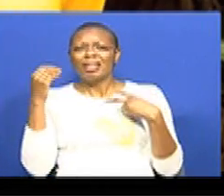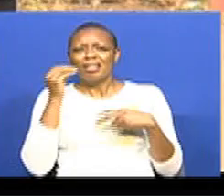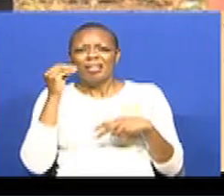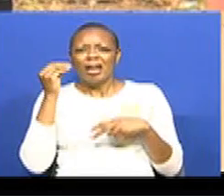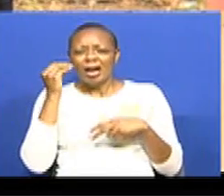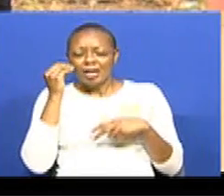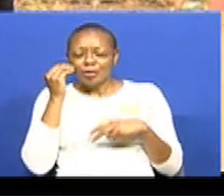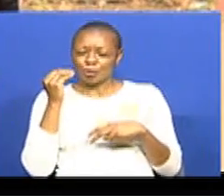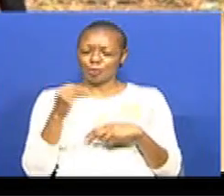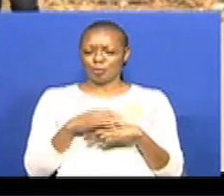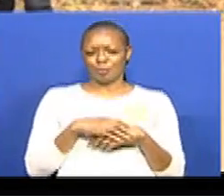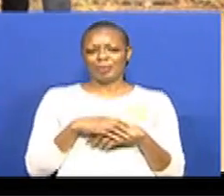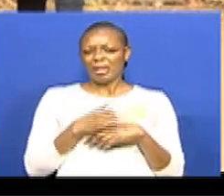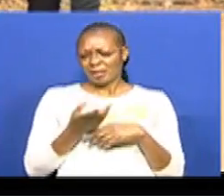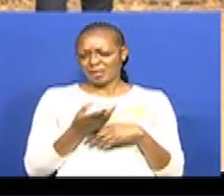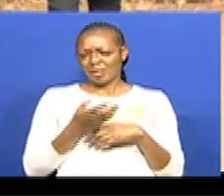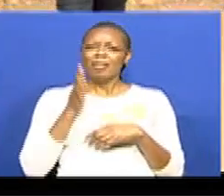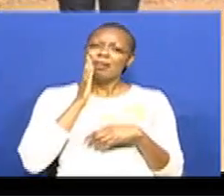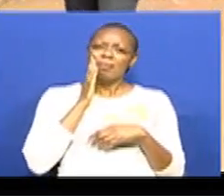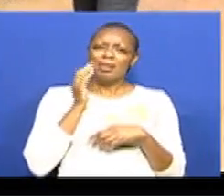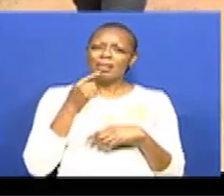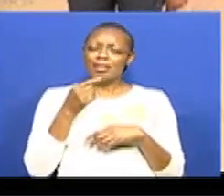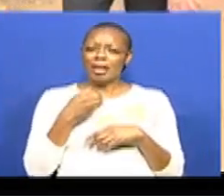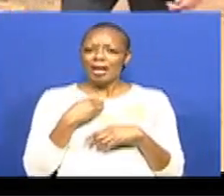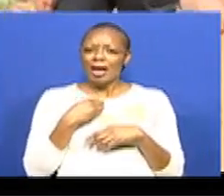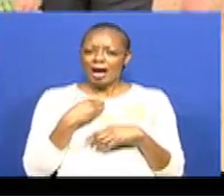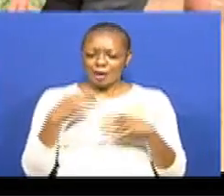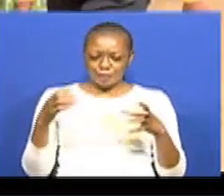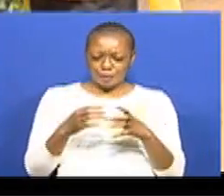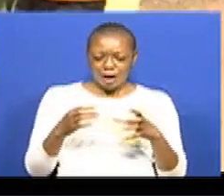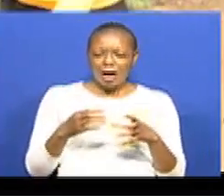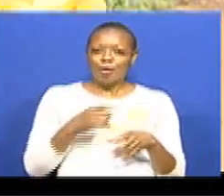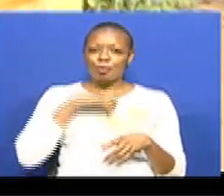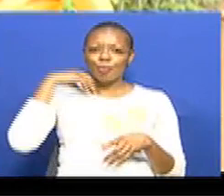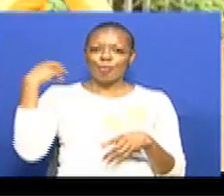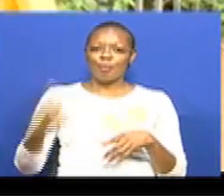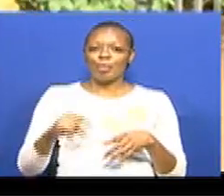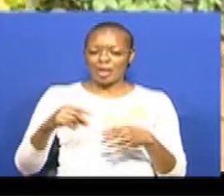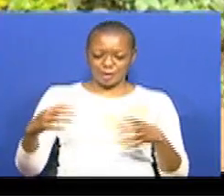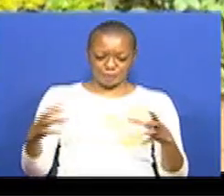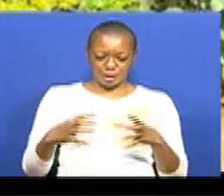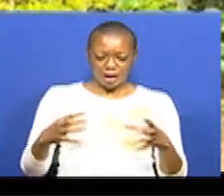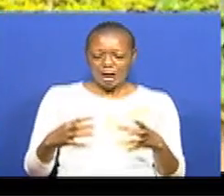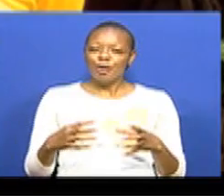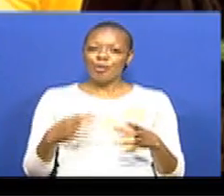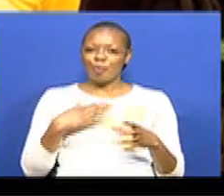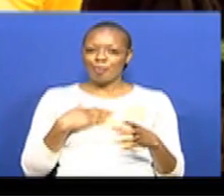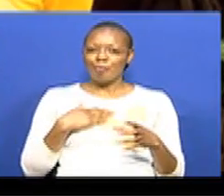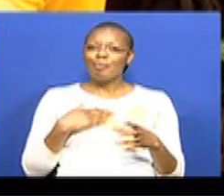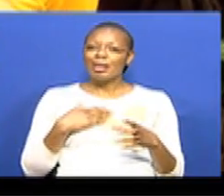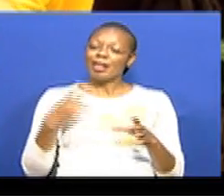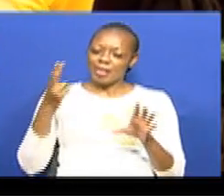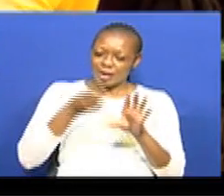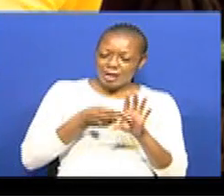So my mom now told me this meeting. It's called Fagne, and I joined it today, and we're told to